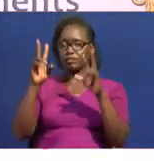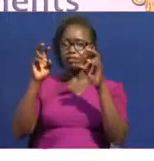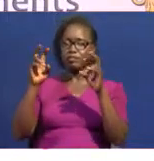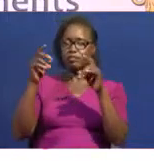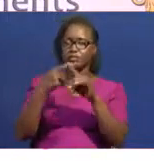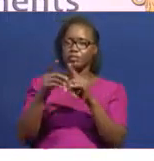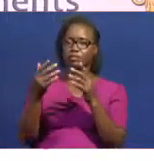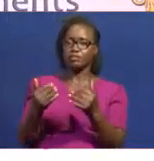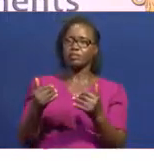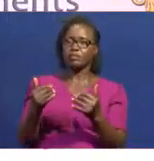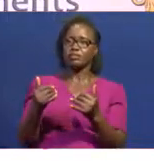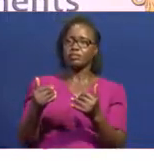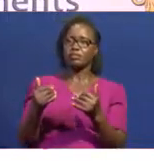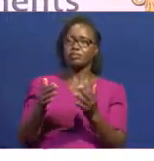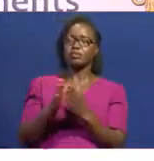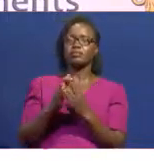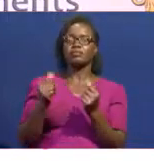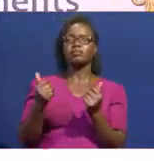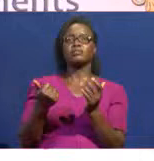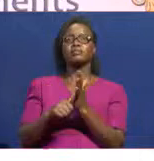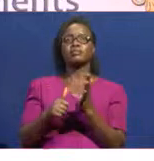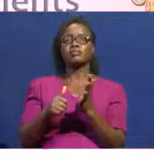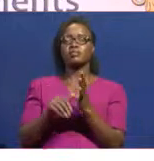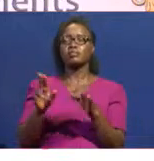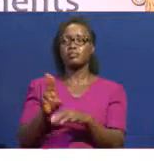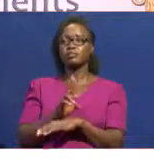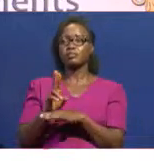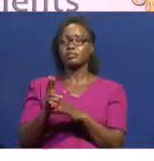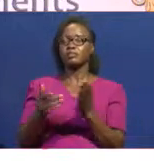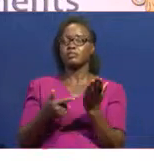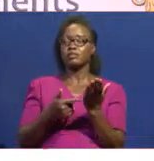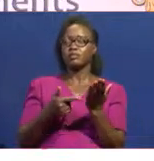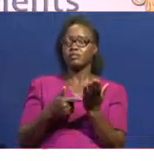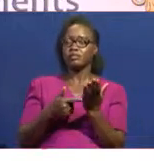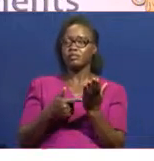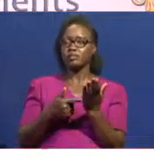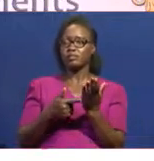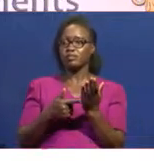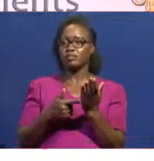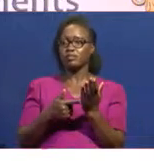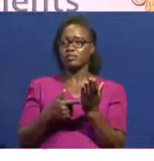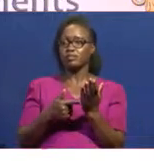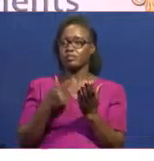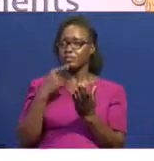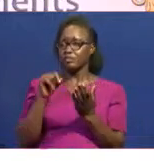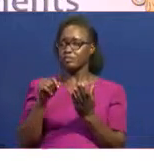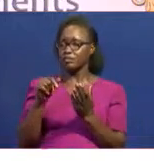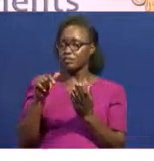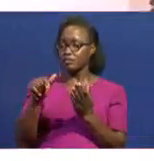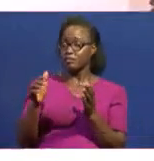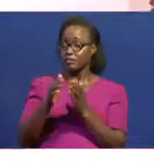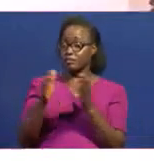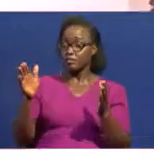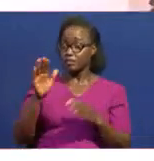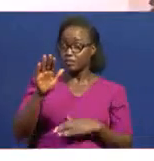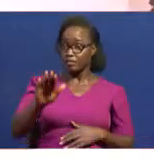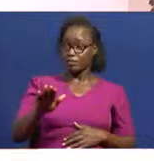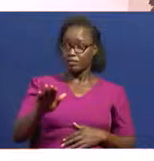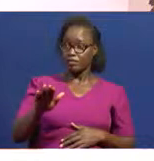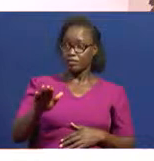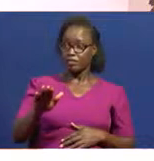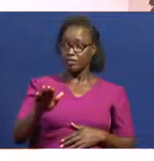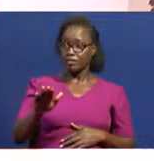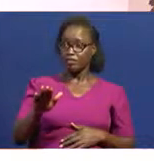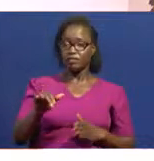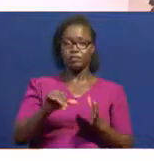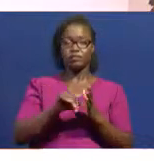now we are going to solve the problems using digital. So this is a big step. The current fix we